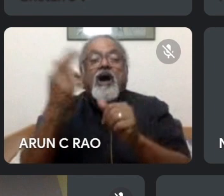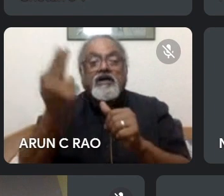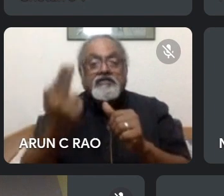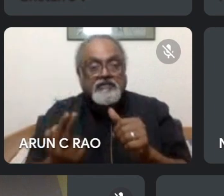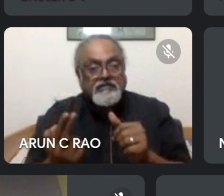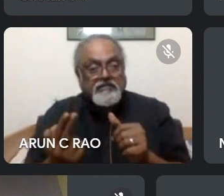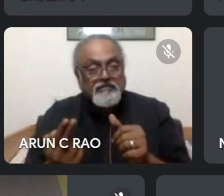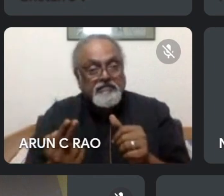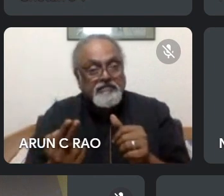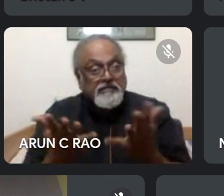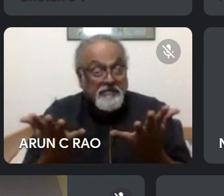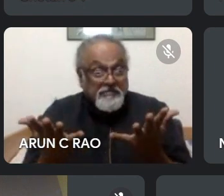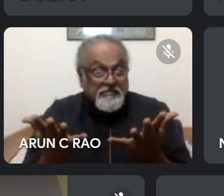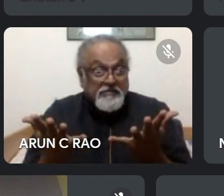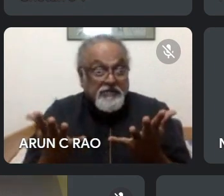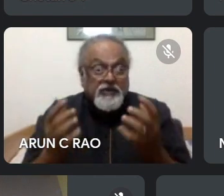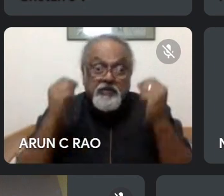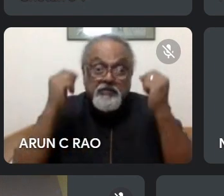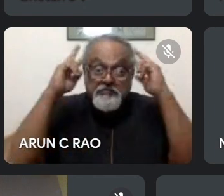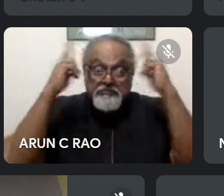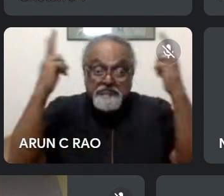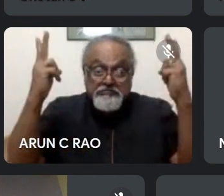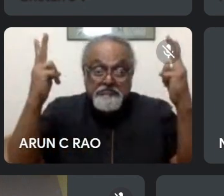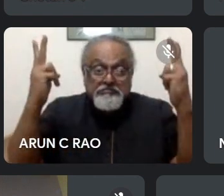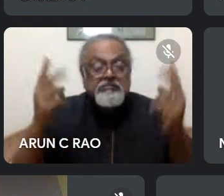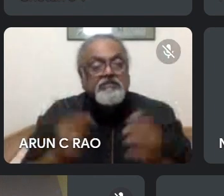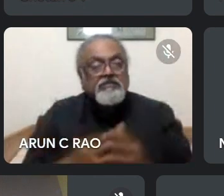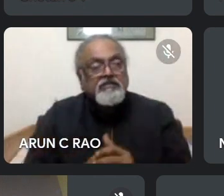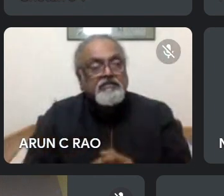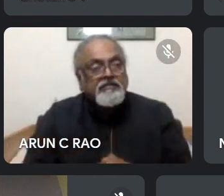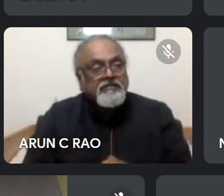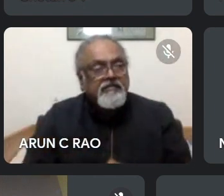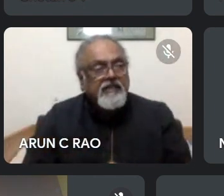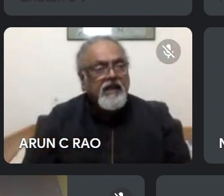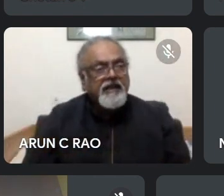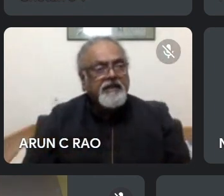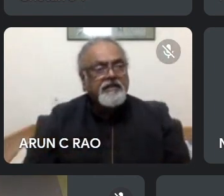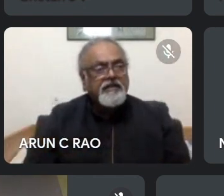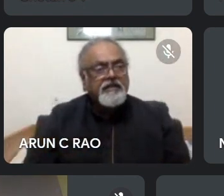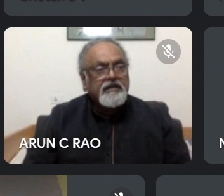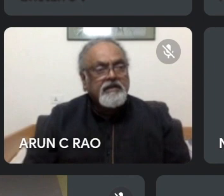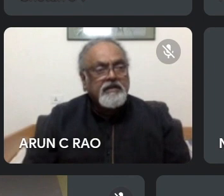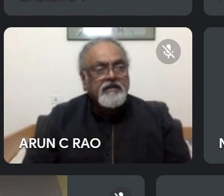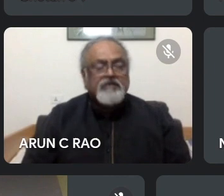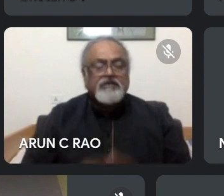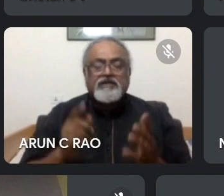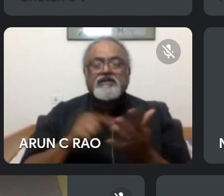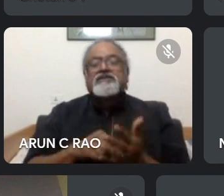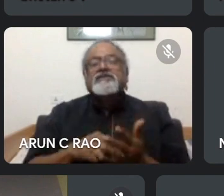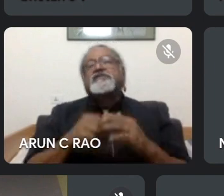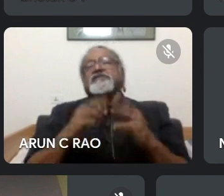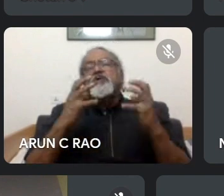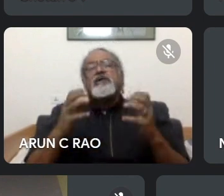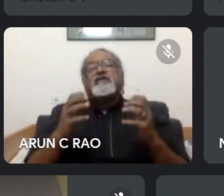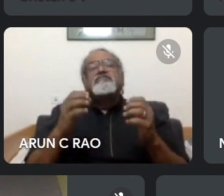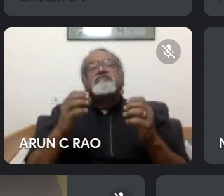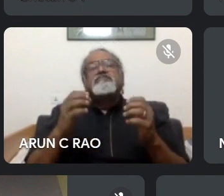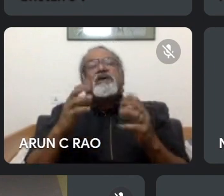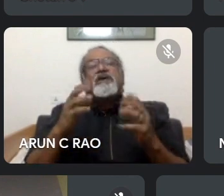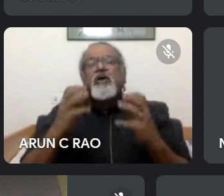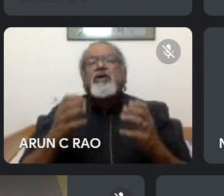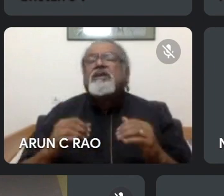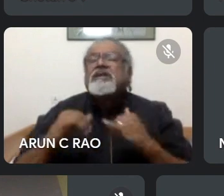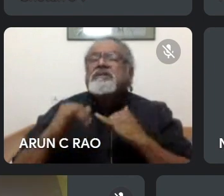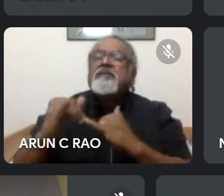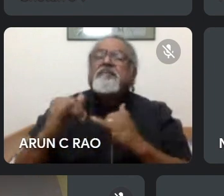end, it's just about not just wanting to fit in, right? Because I